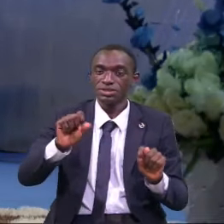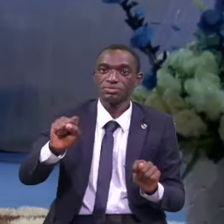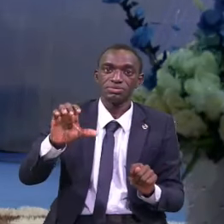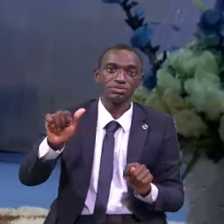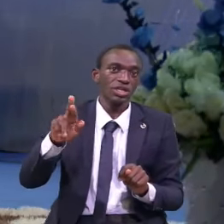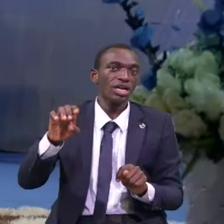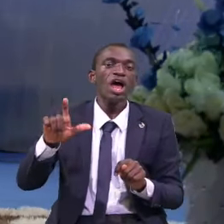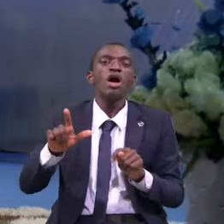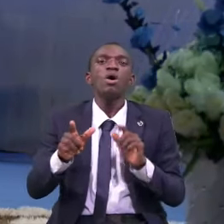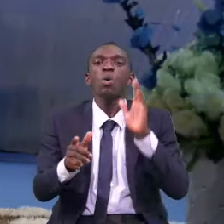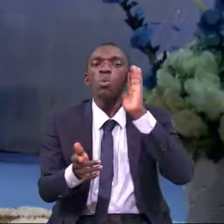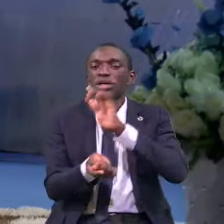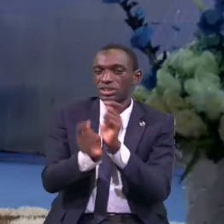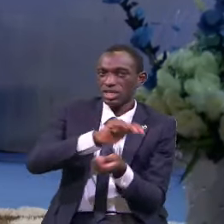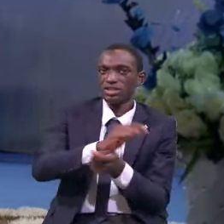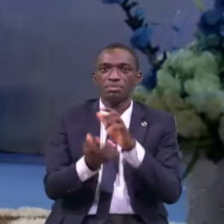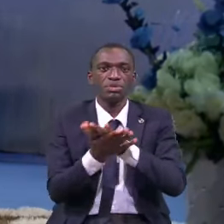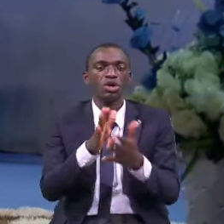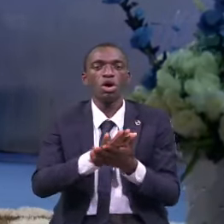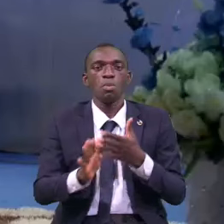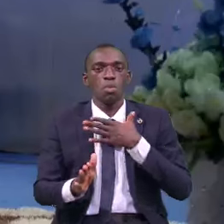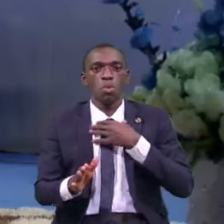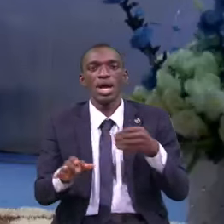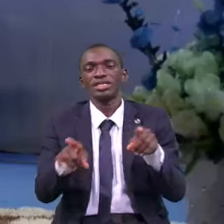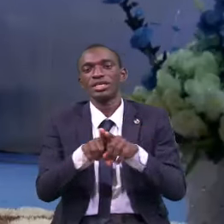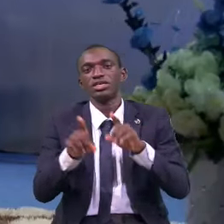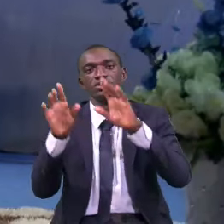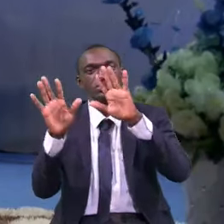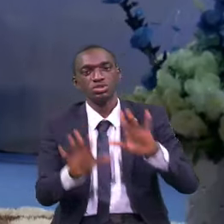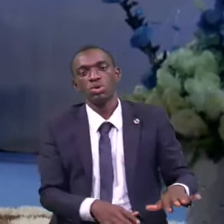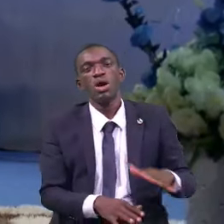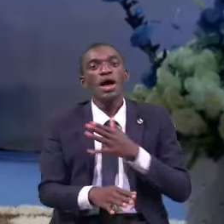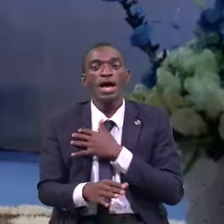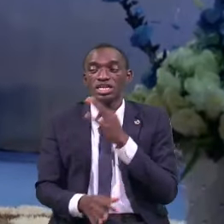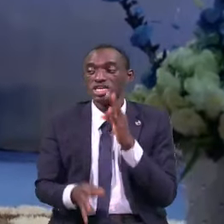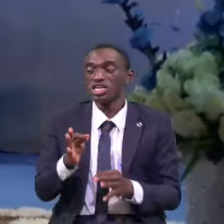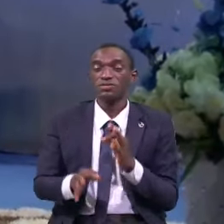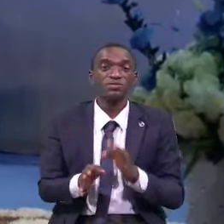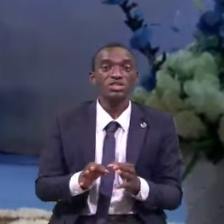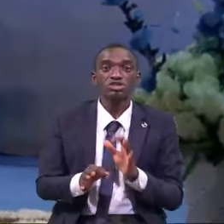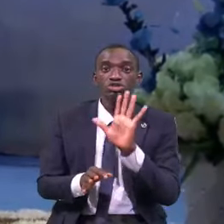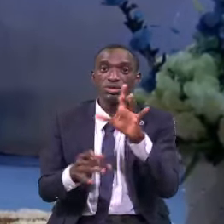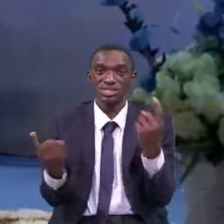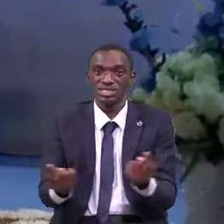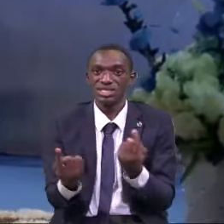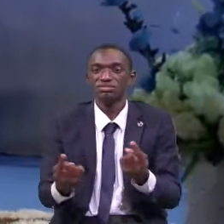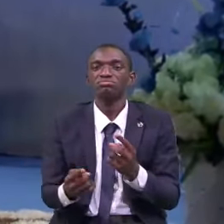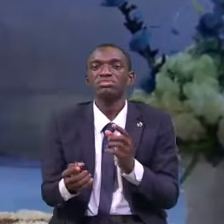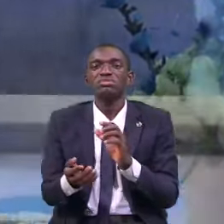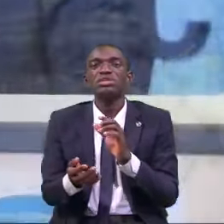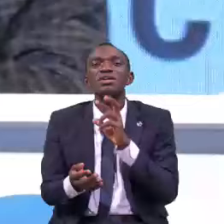And though they be red like crimson, they shall be as wool.